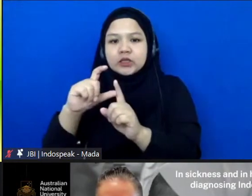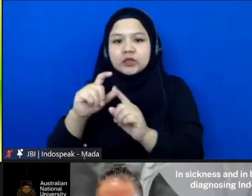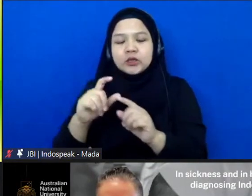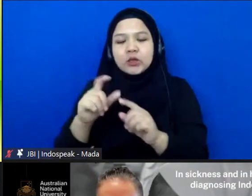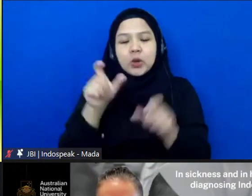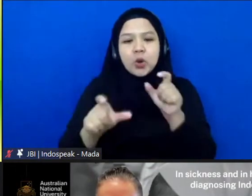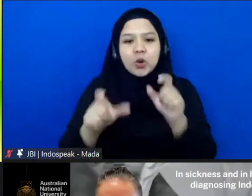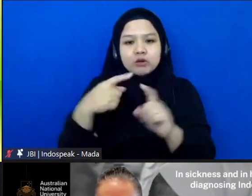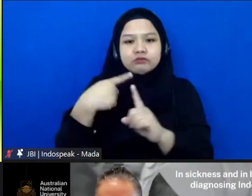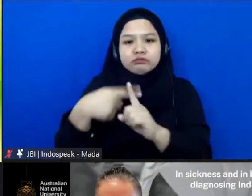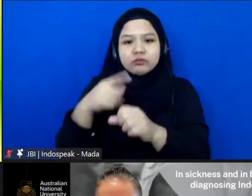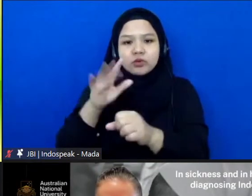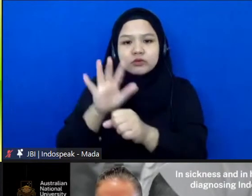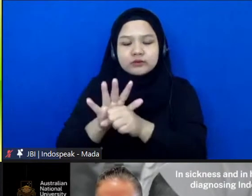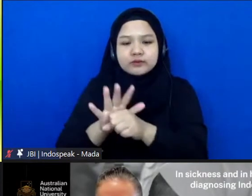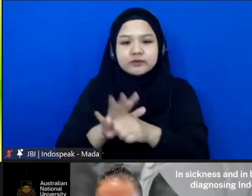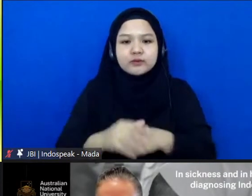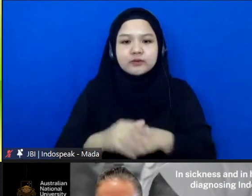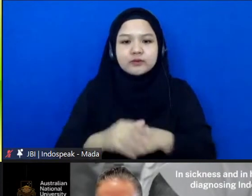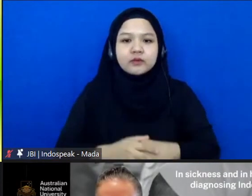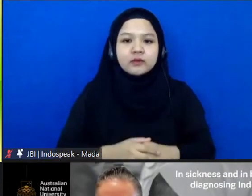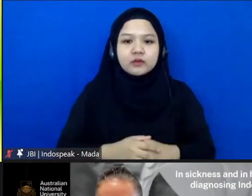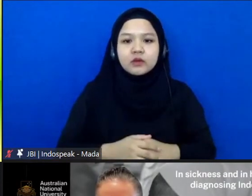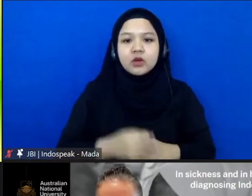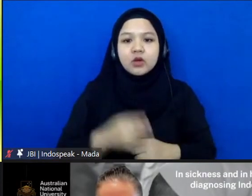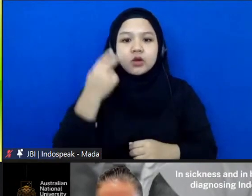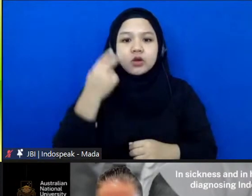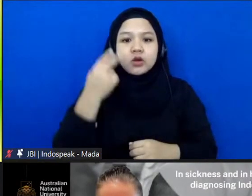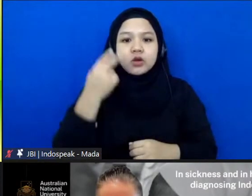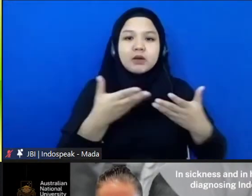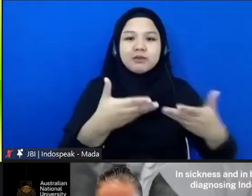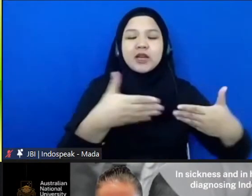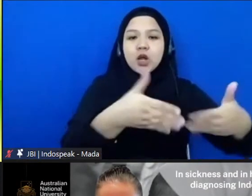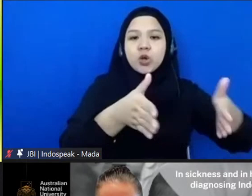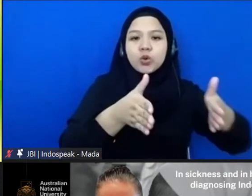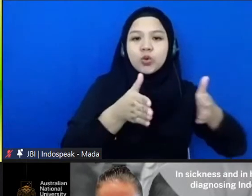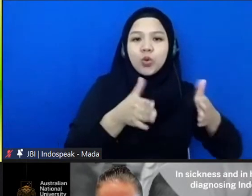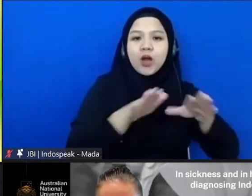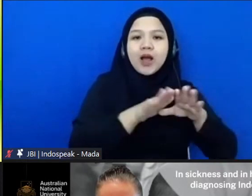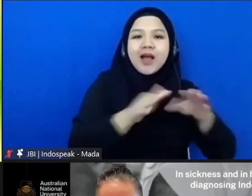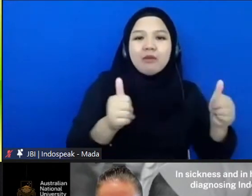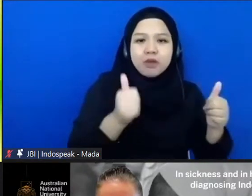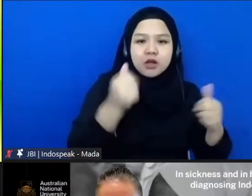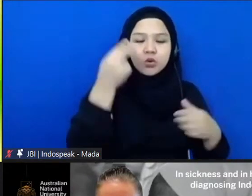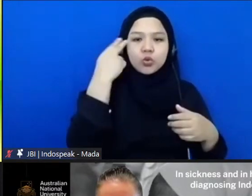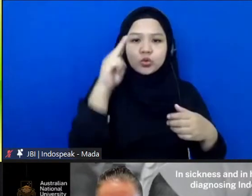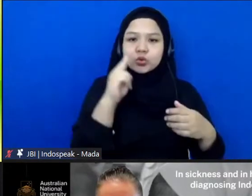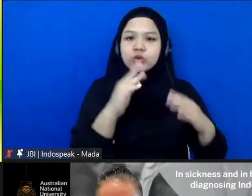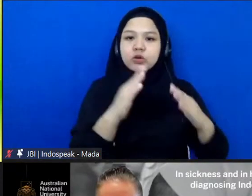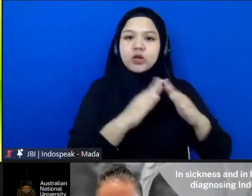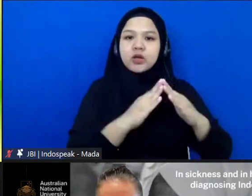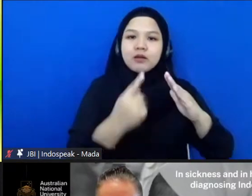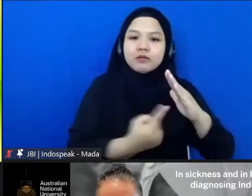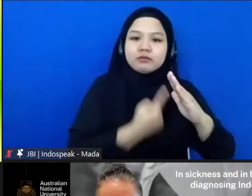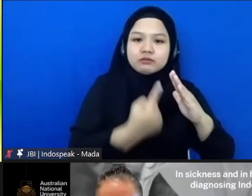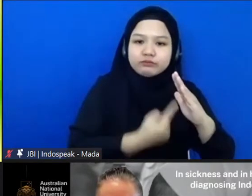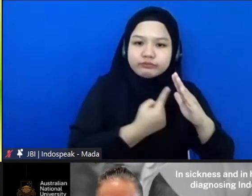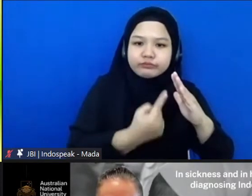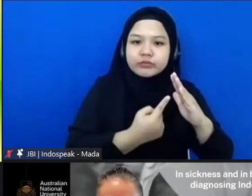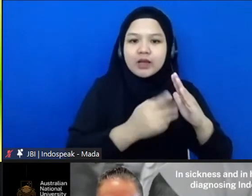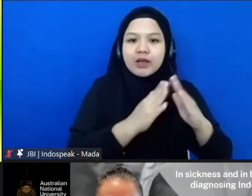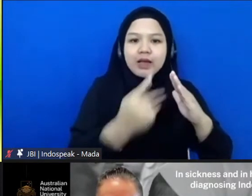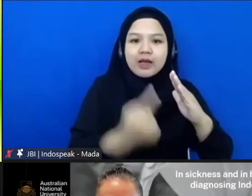safe spaces for quarantine, psychological counselling, and better communication to